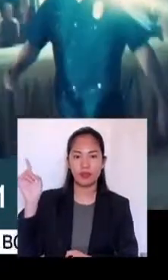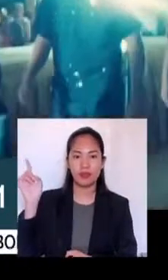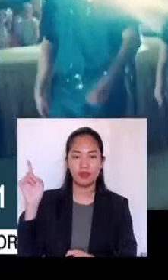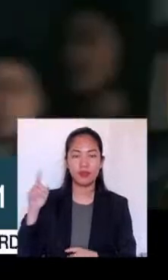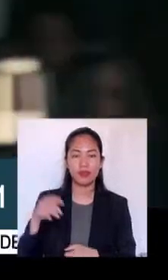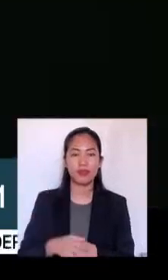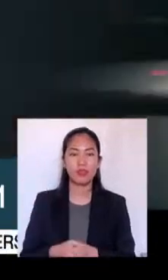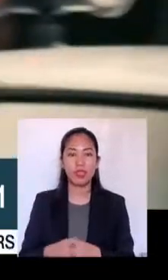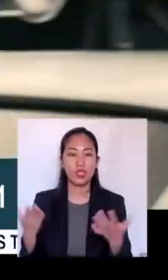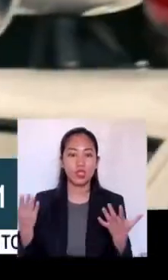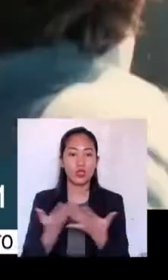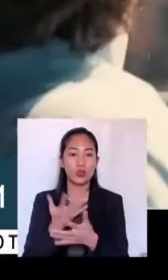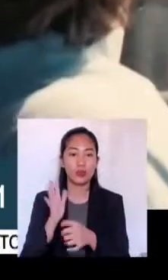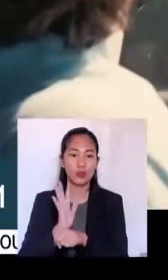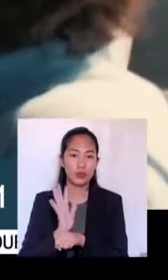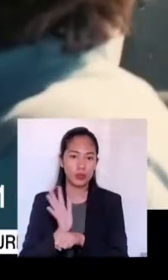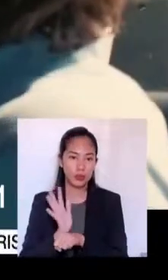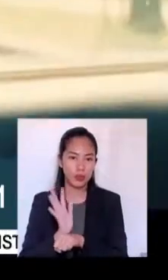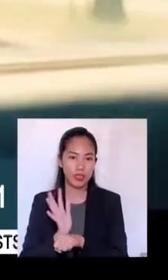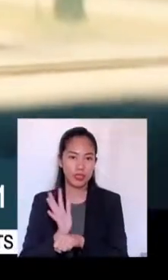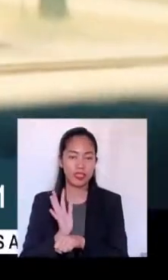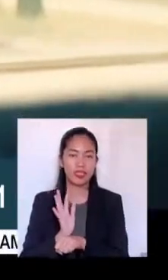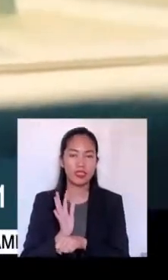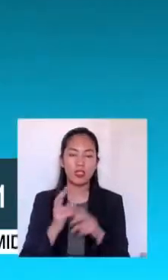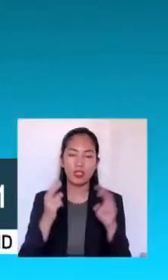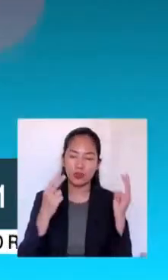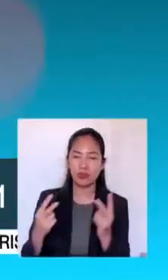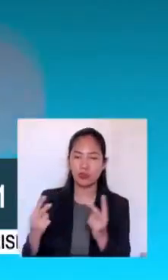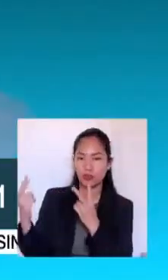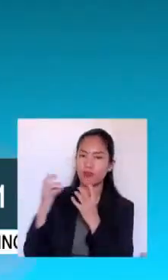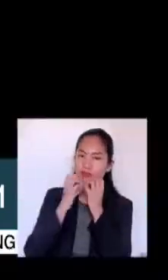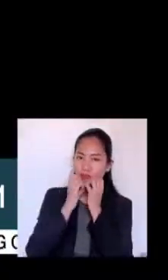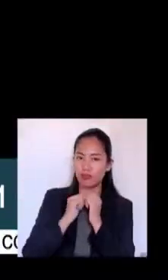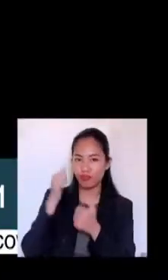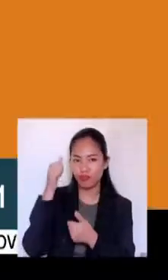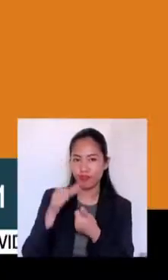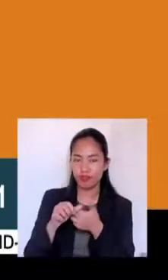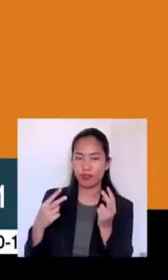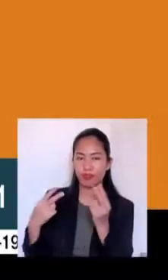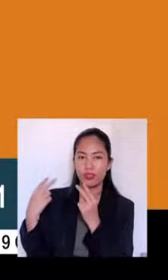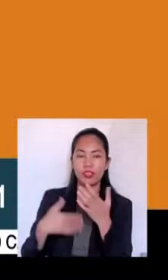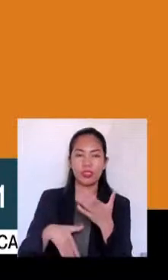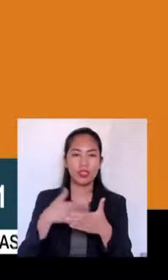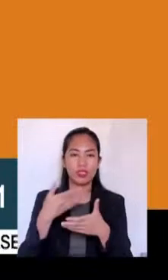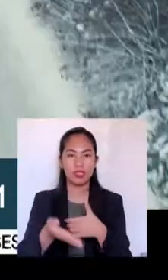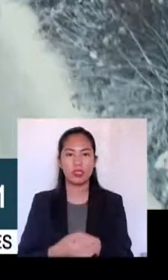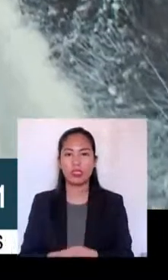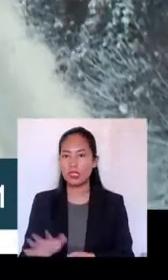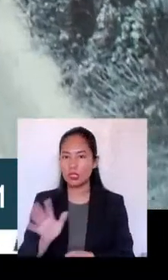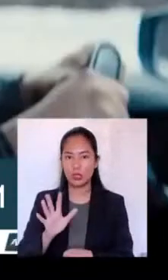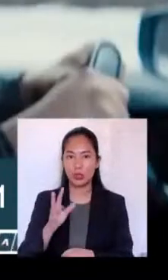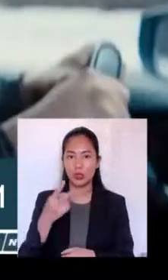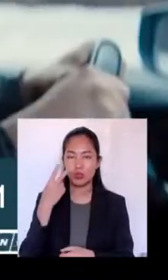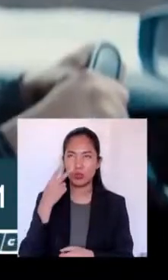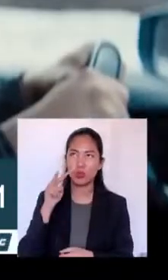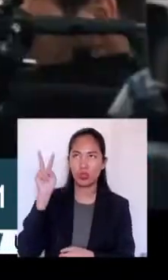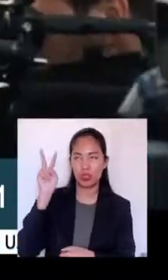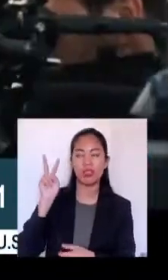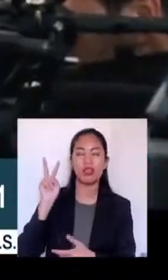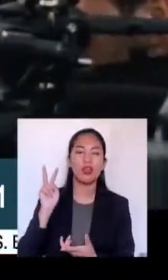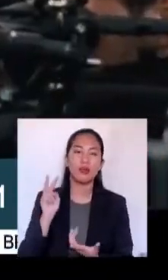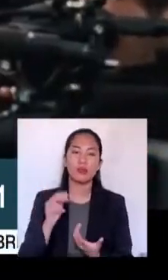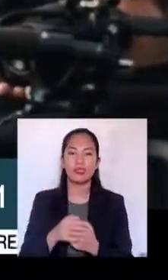film that is at once nostalgic and dynamic. Six. Don't Look Up. This is so funny, it's